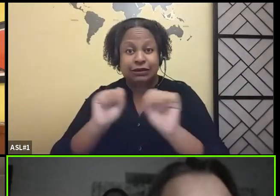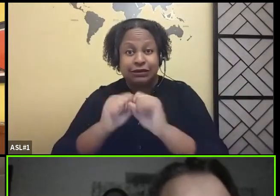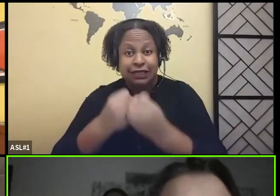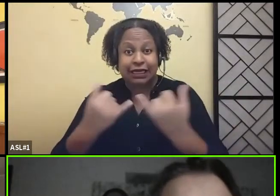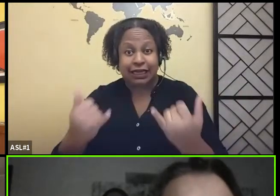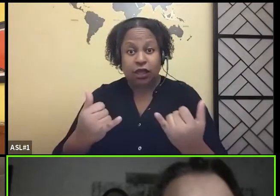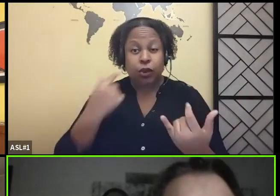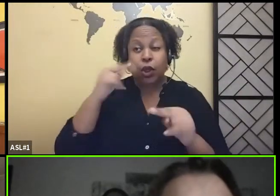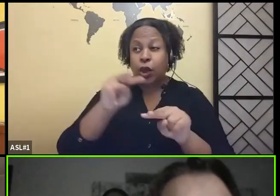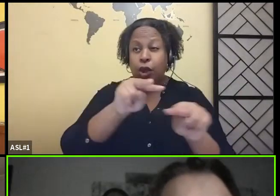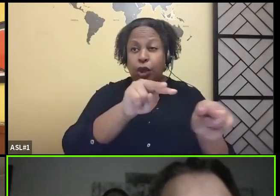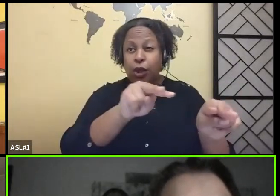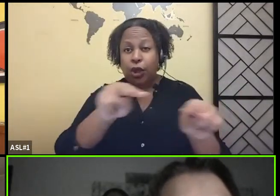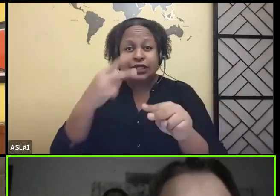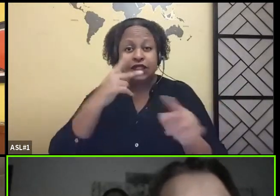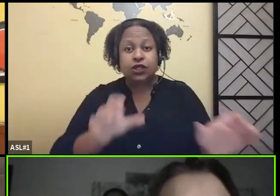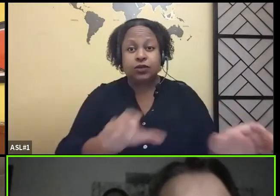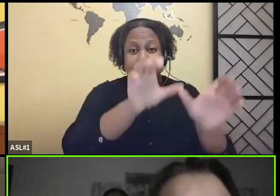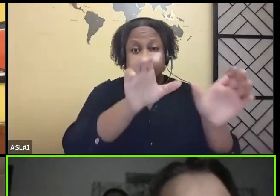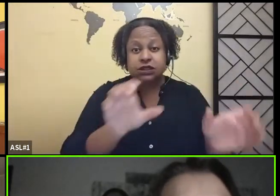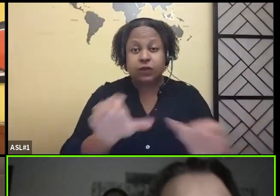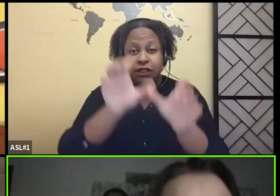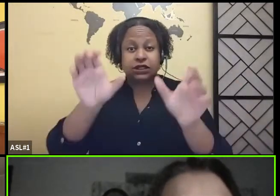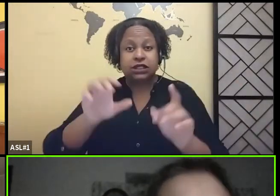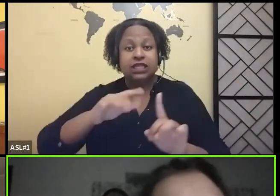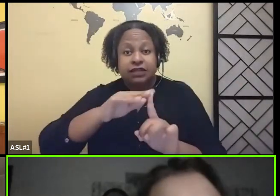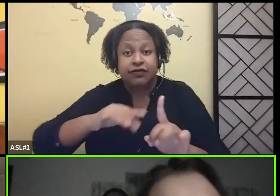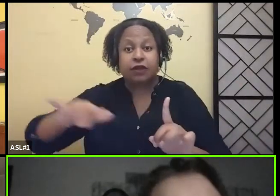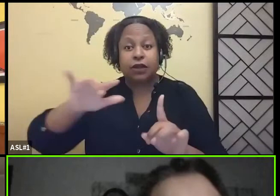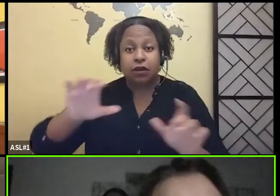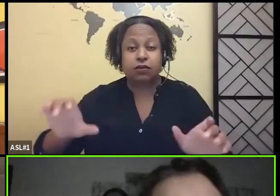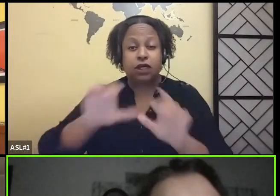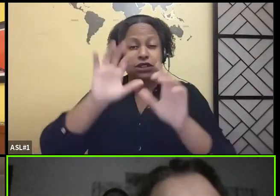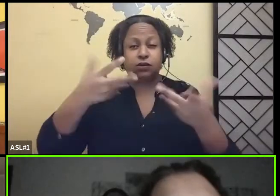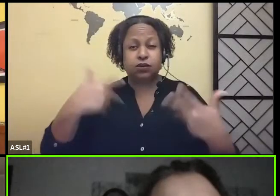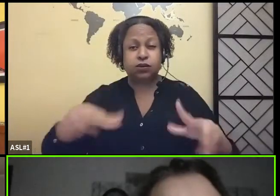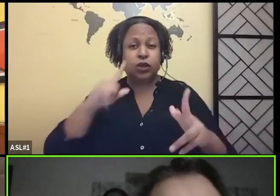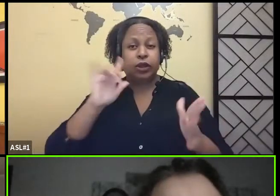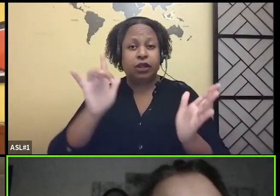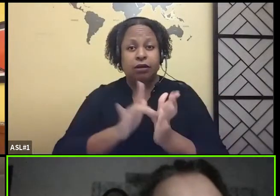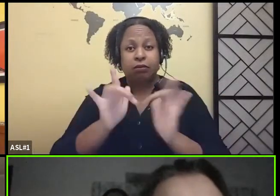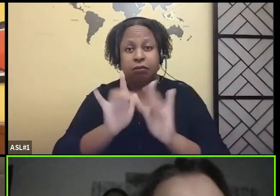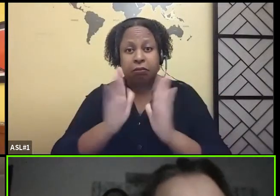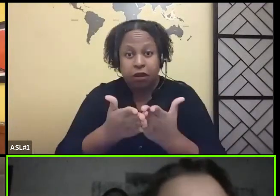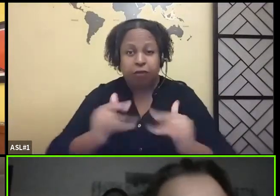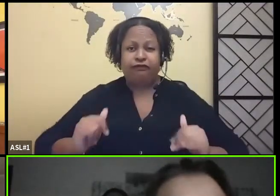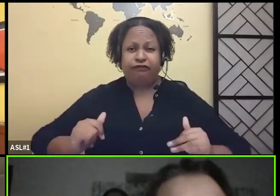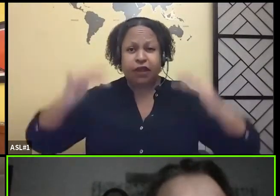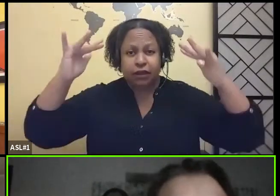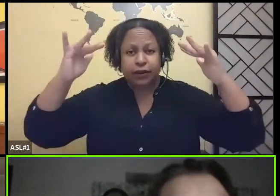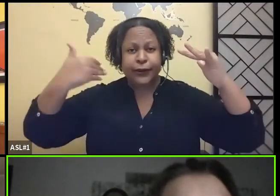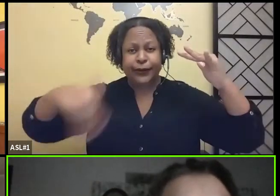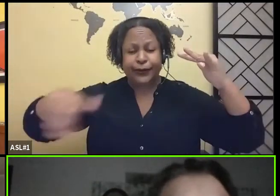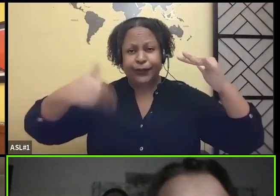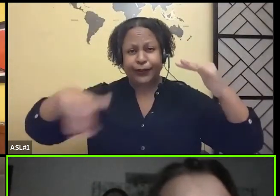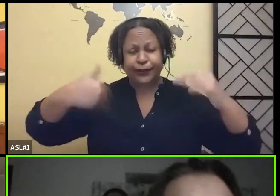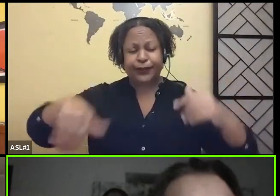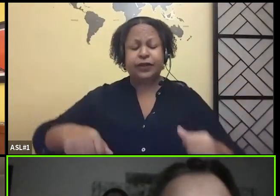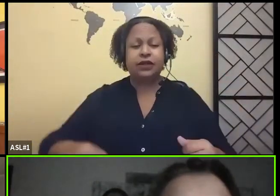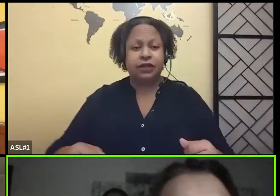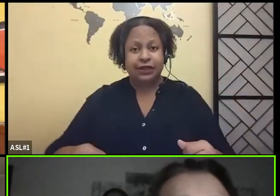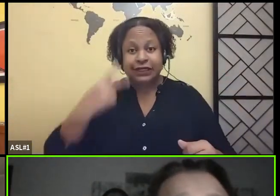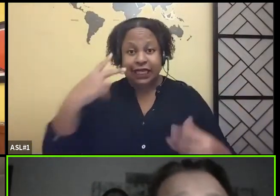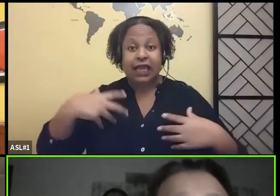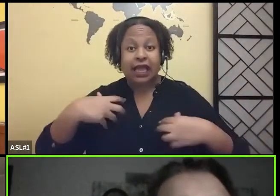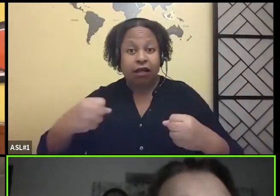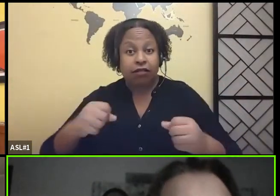the same thing. There are crises, there are ecological crises of biblical proportions, right? Mm-hmm. There is a health